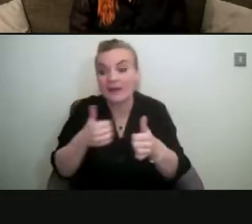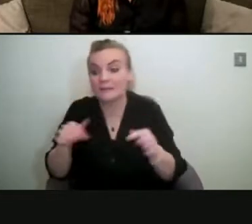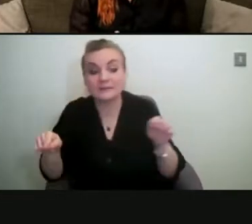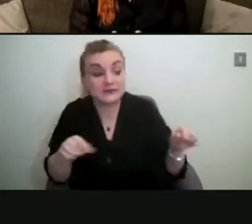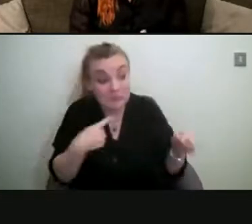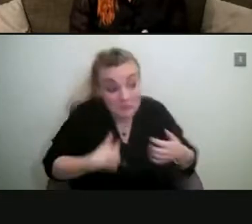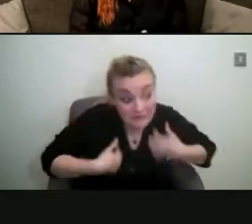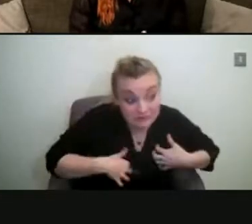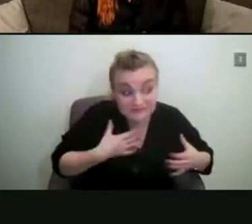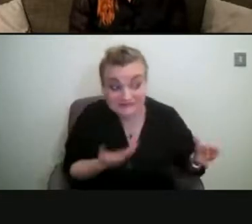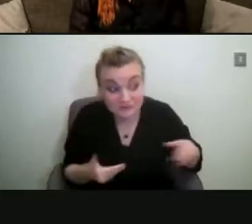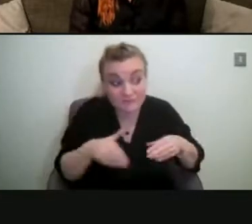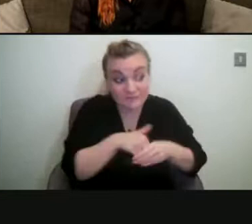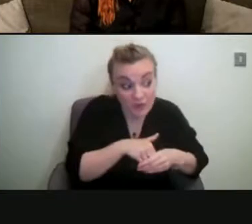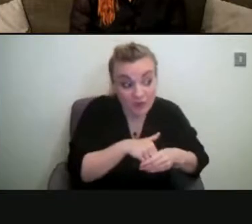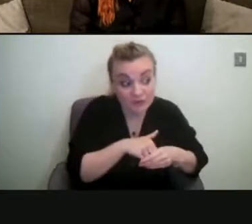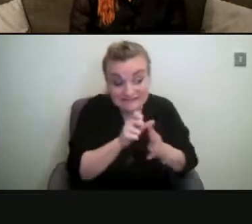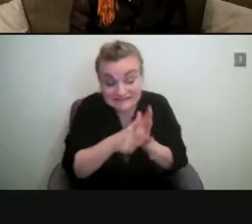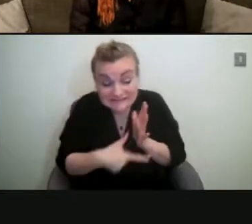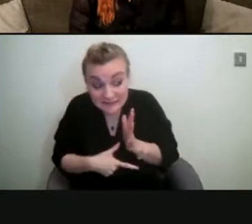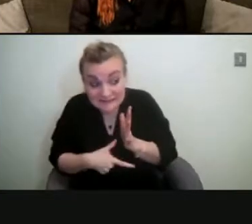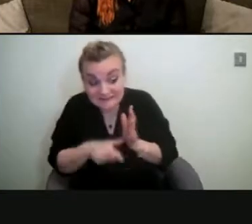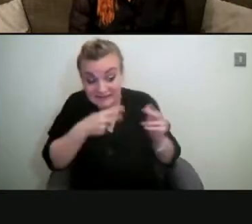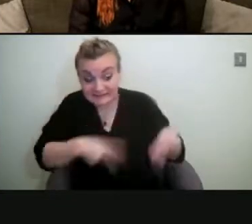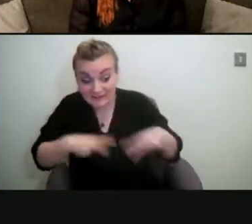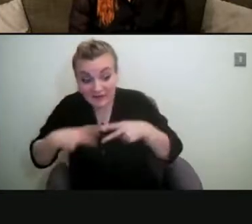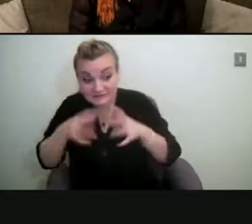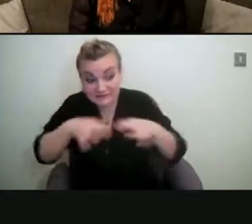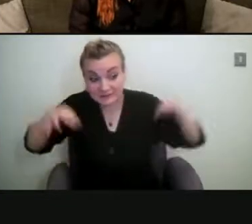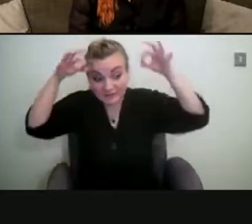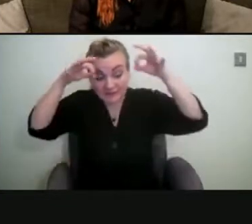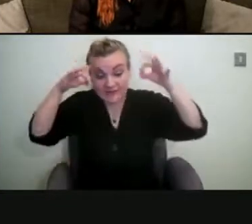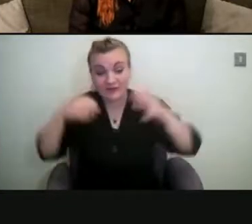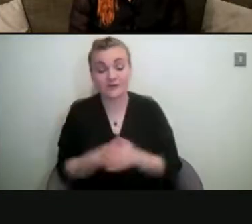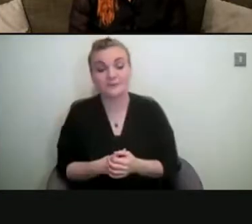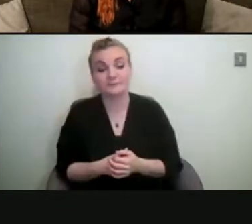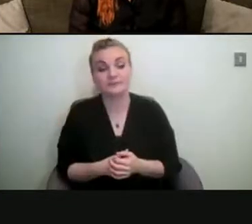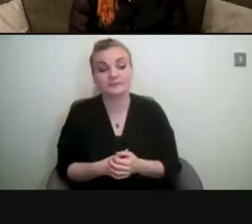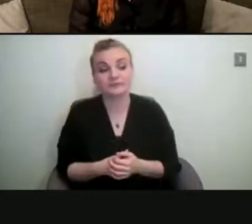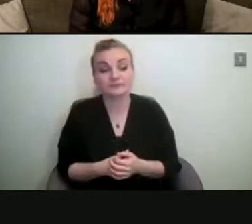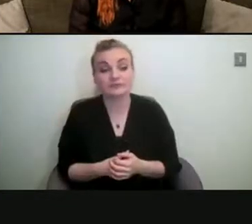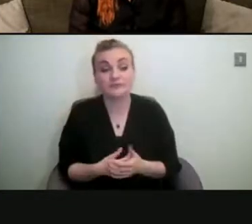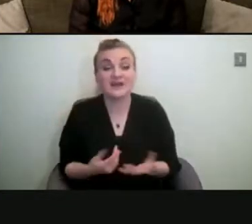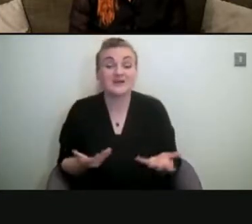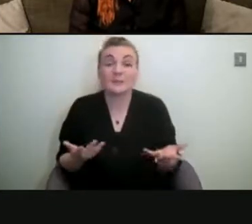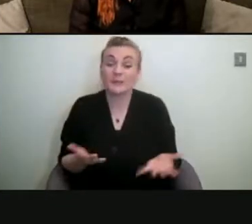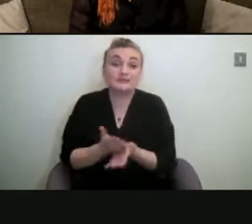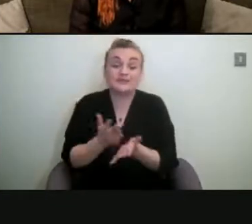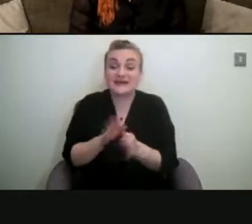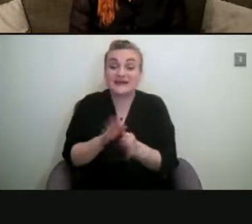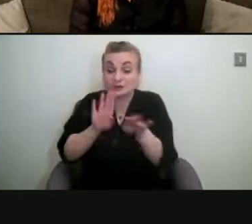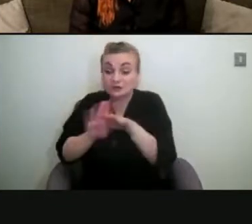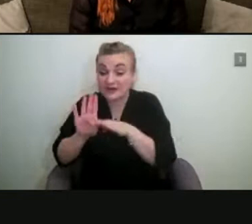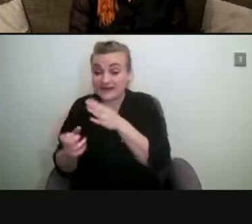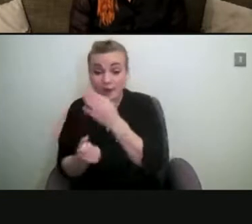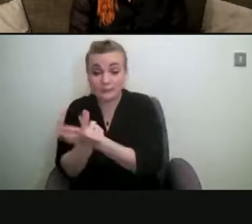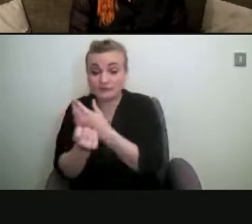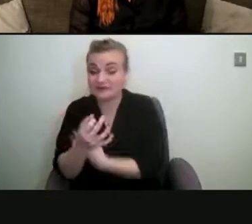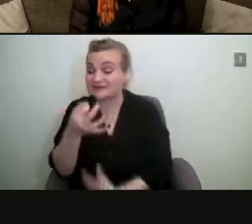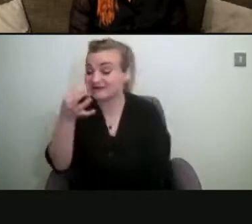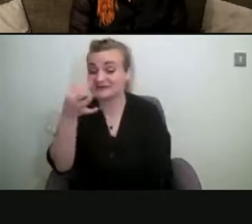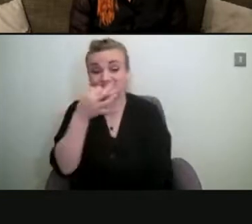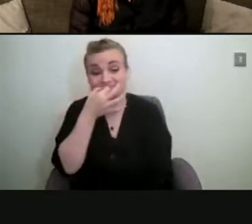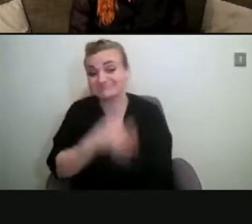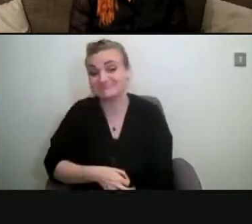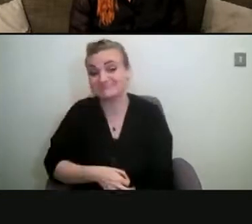in. But I think at the root of it, there needs to be more training opportunities. And regardless of where the people are going